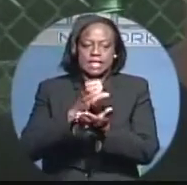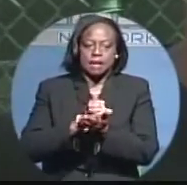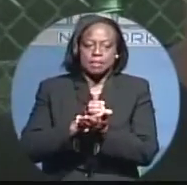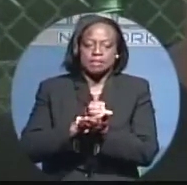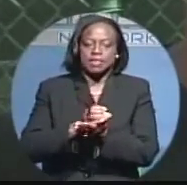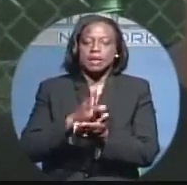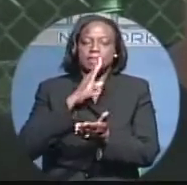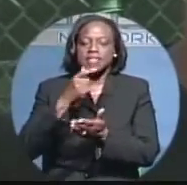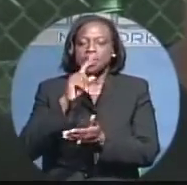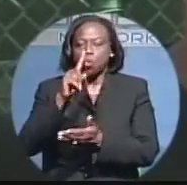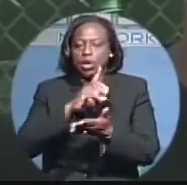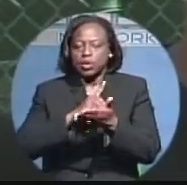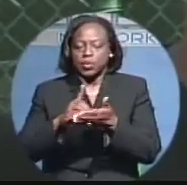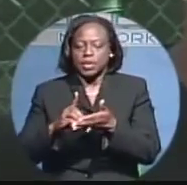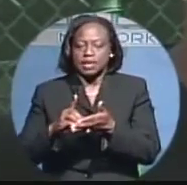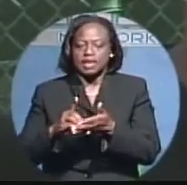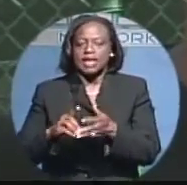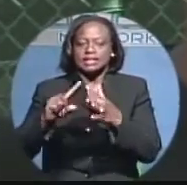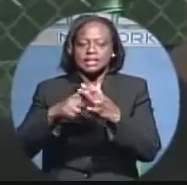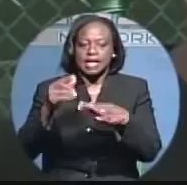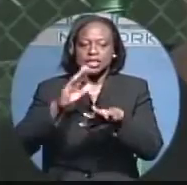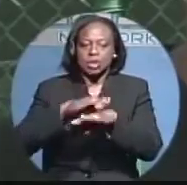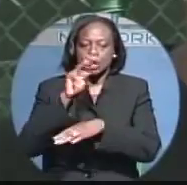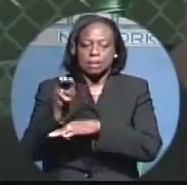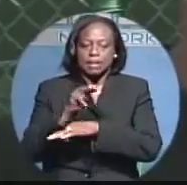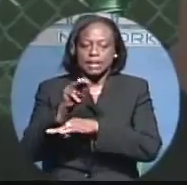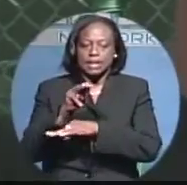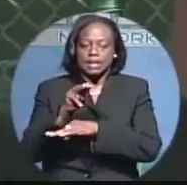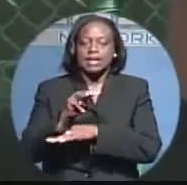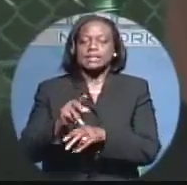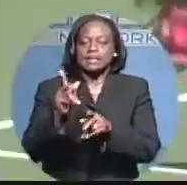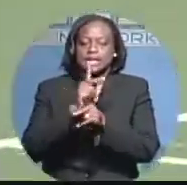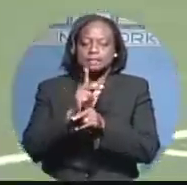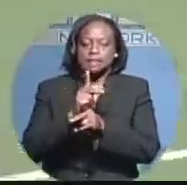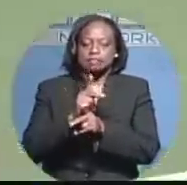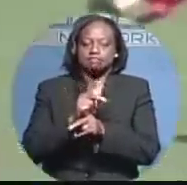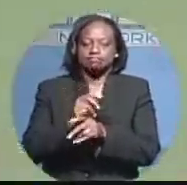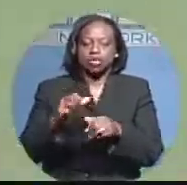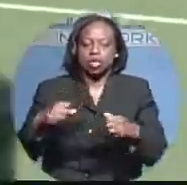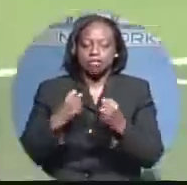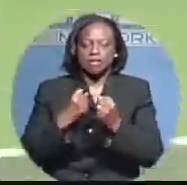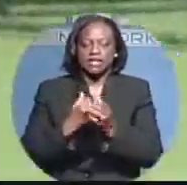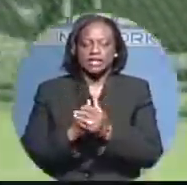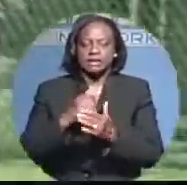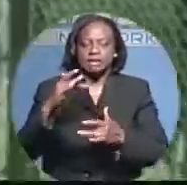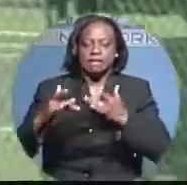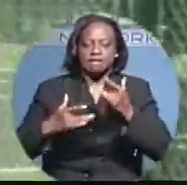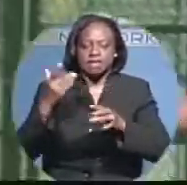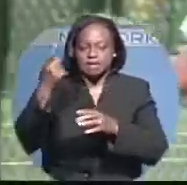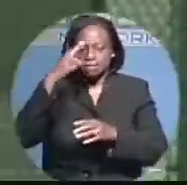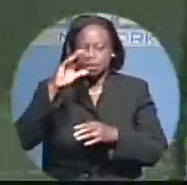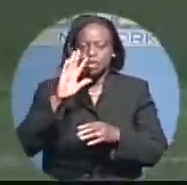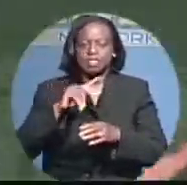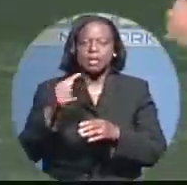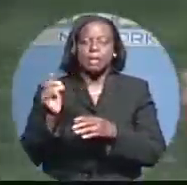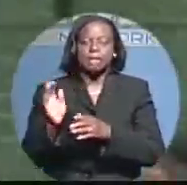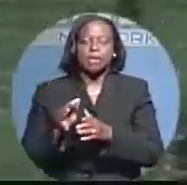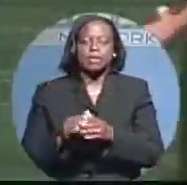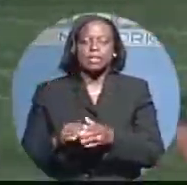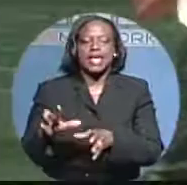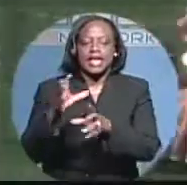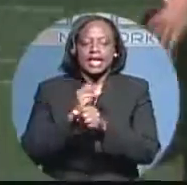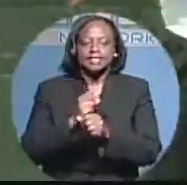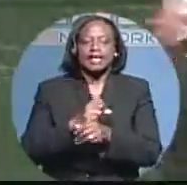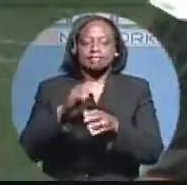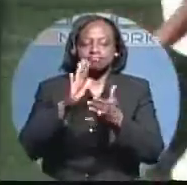Cup starts on Monday, so it's just to get the guy confidence and getting them a feel for the ball. We're going to try work on with the guys is getting into a nice rhythm, because